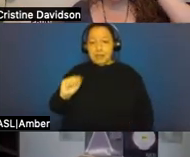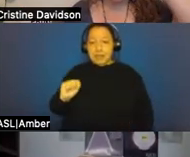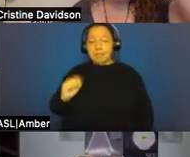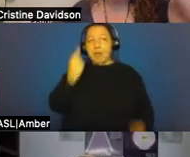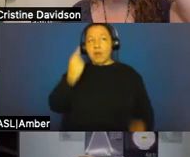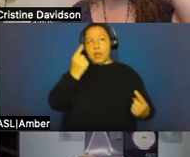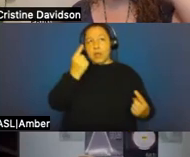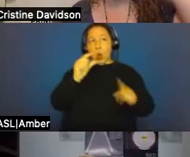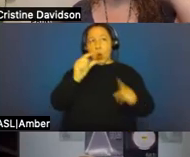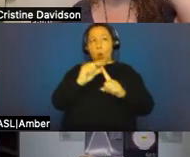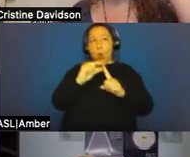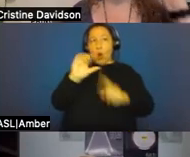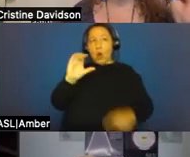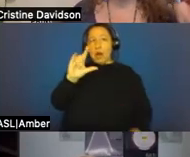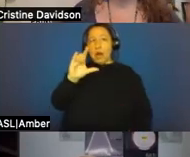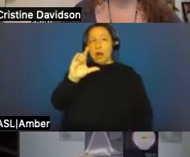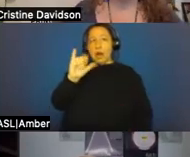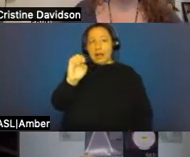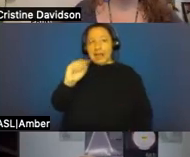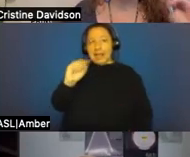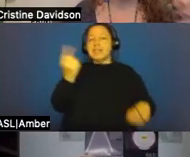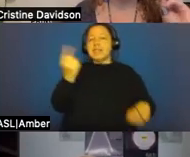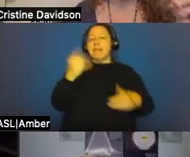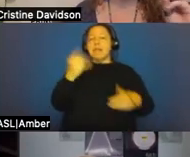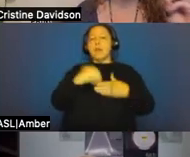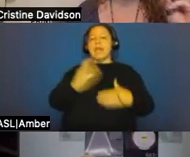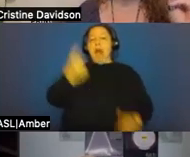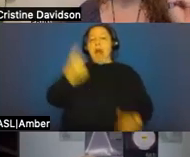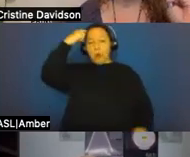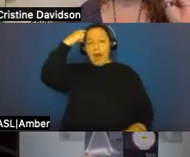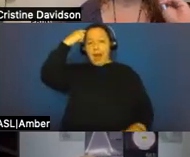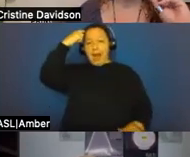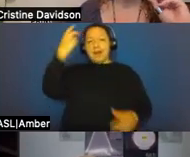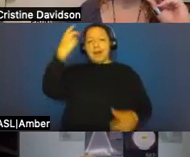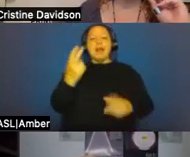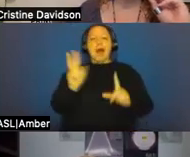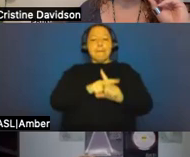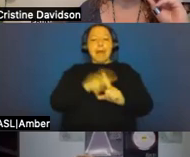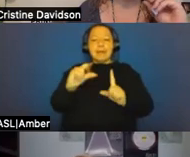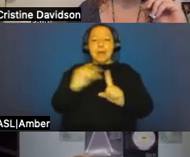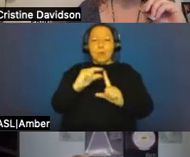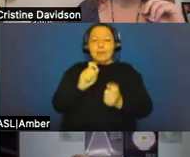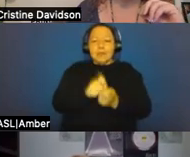something in our brain defines that word client in a very particular way, right?